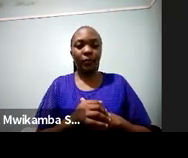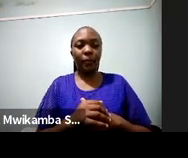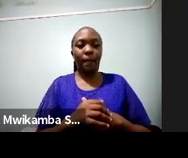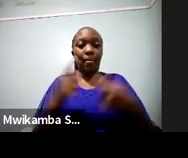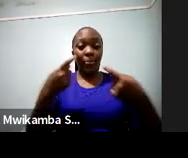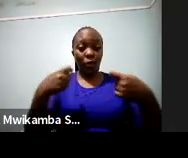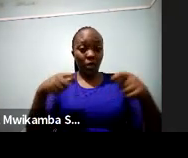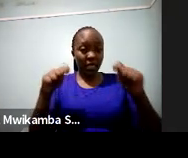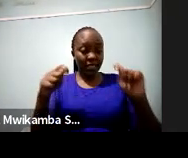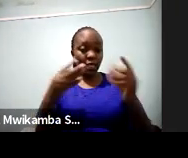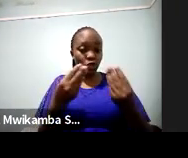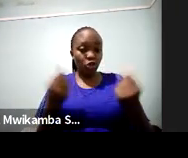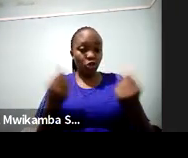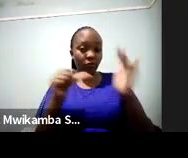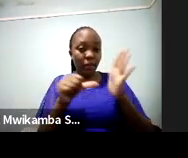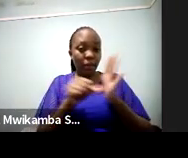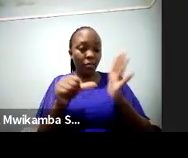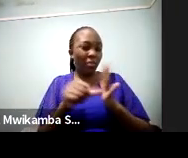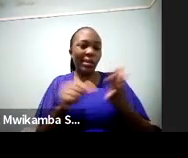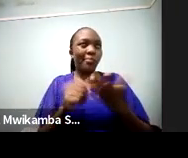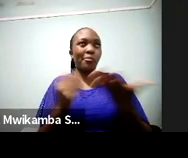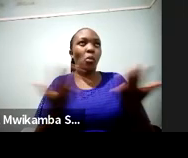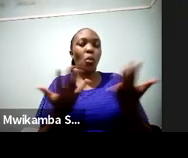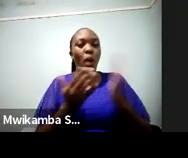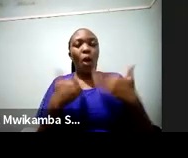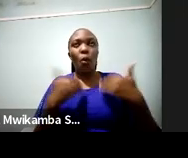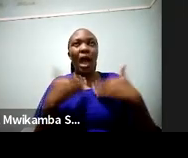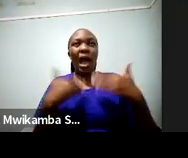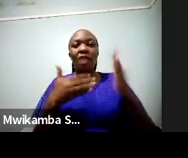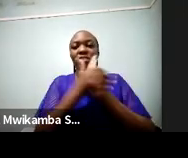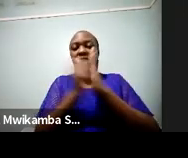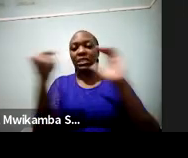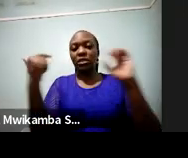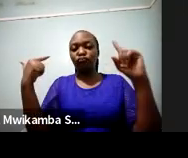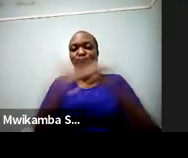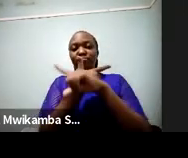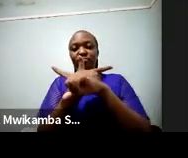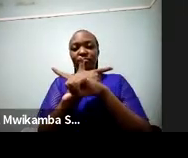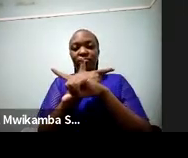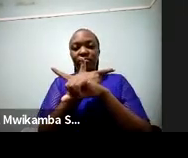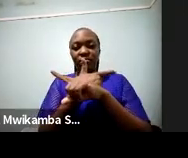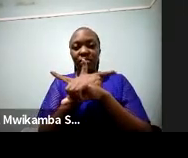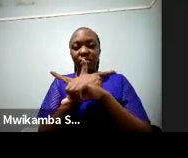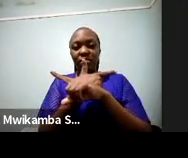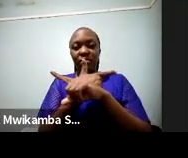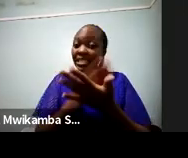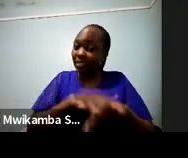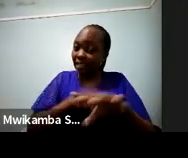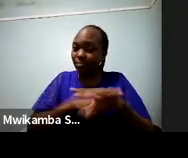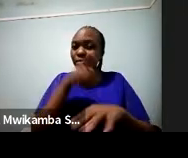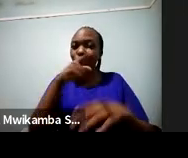skills mismatch. We have skills going to the job market and the jobs are not there. Or the jobs are there, but the skills required are not the skills we